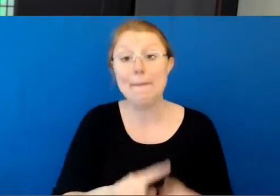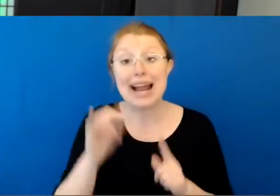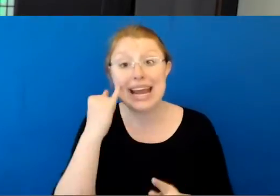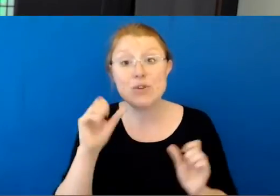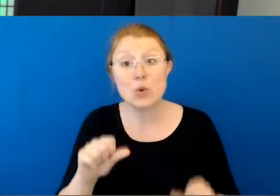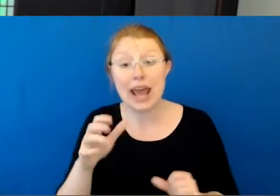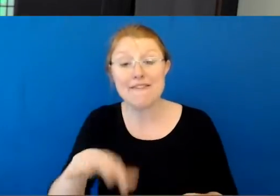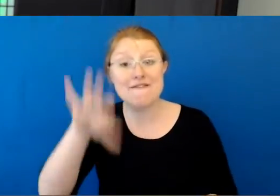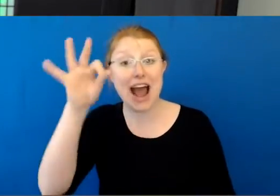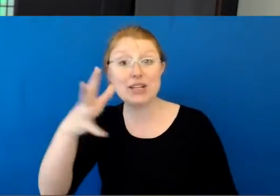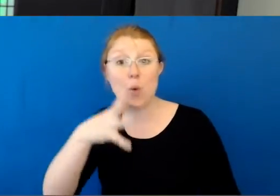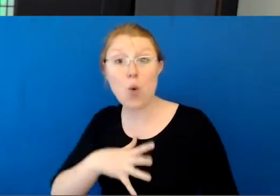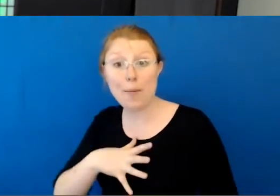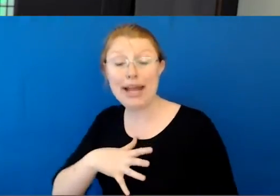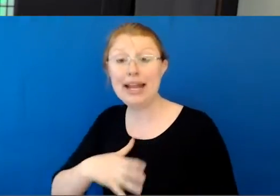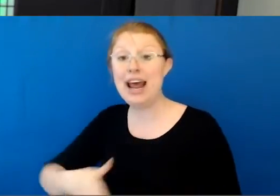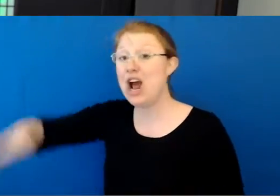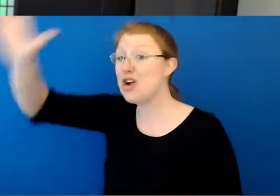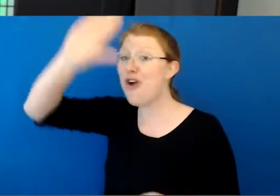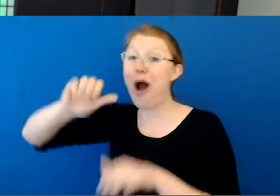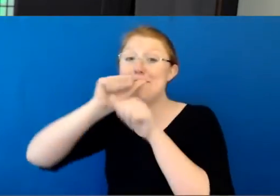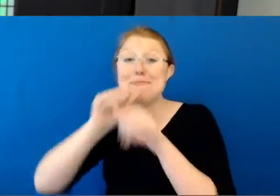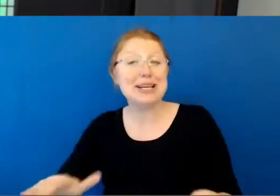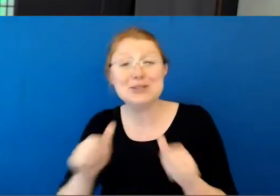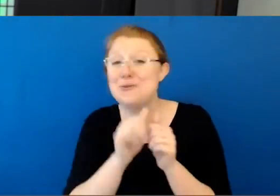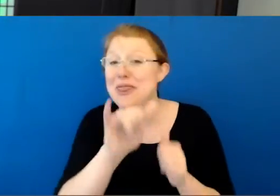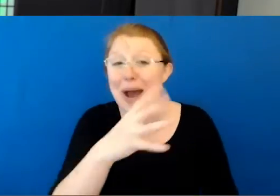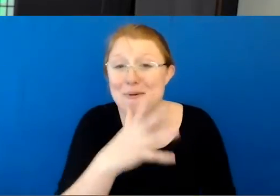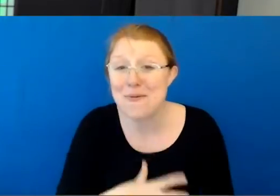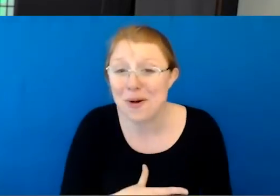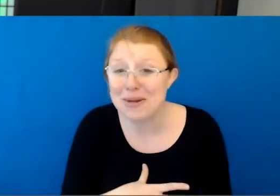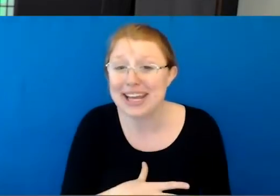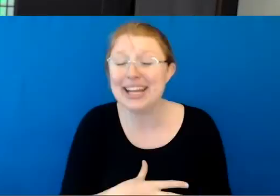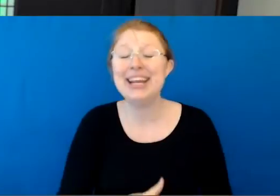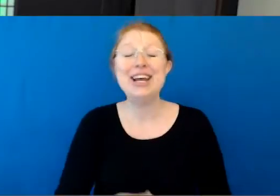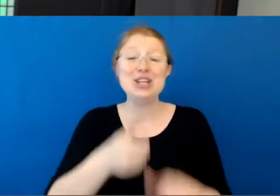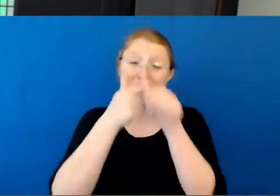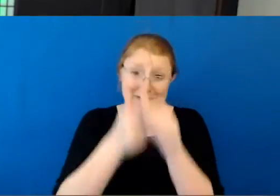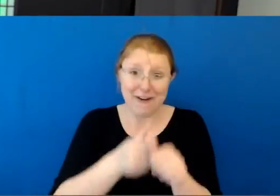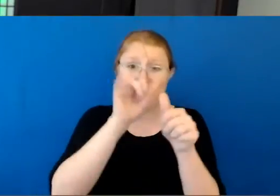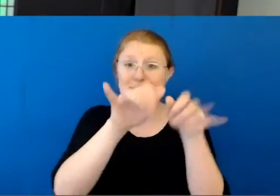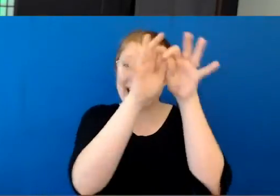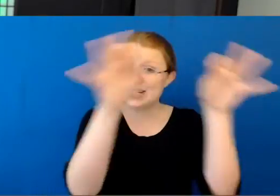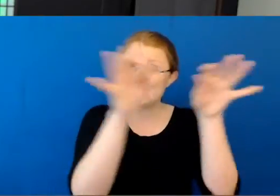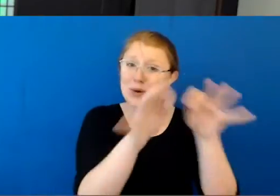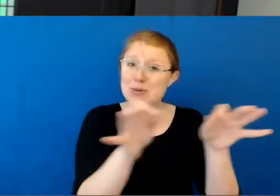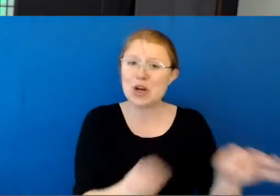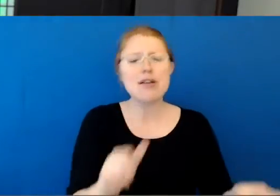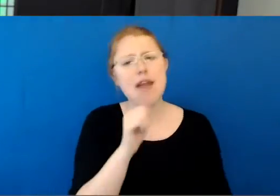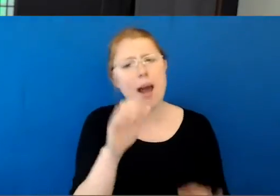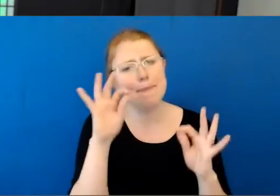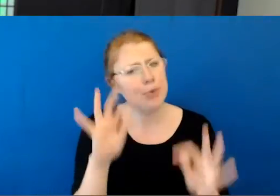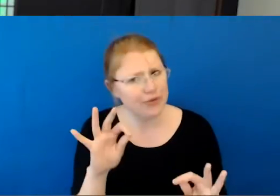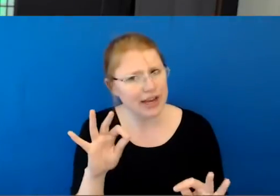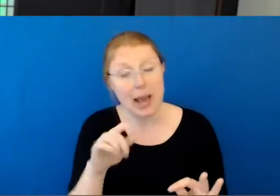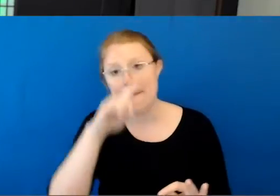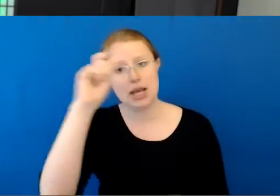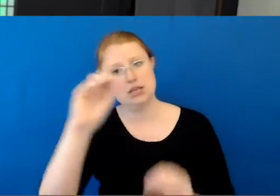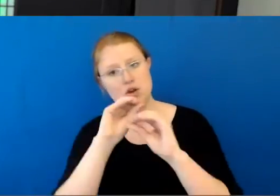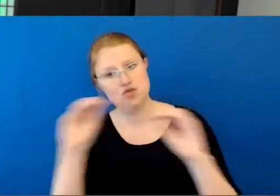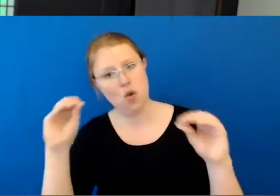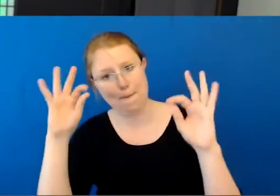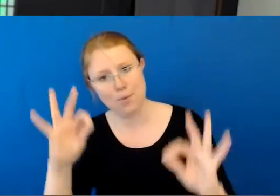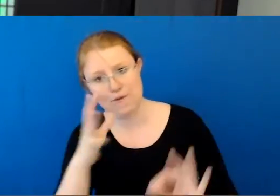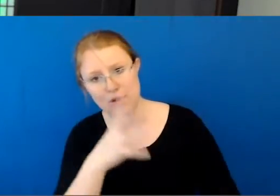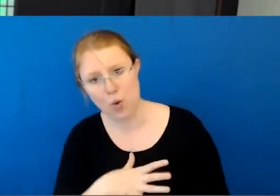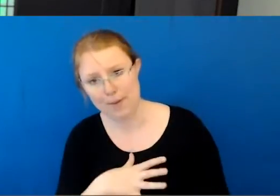of you, a life of peace. I'm not saying it's never, you know, it's all just a tiptoe through the tulips and a bed of roses and so forth. But I'll